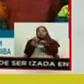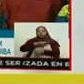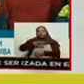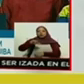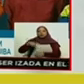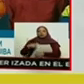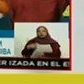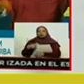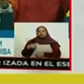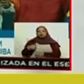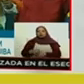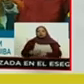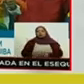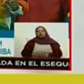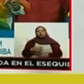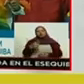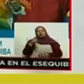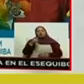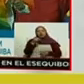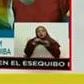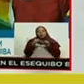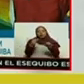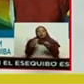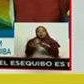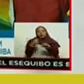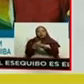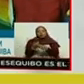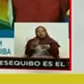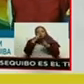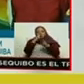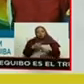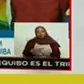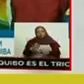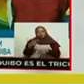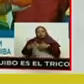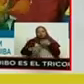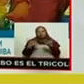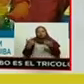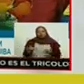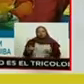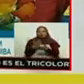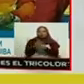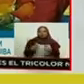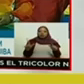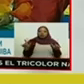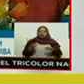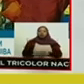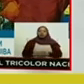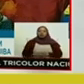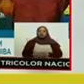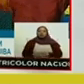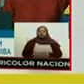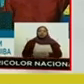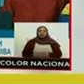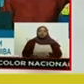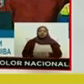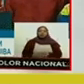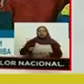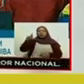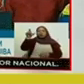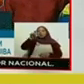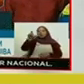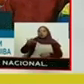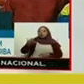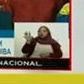surrounding Venezuela, with U.S. gunboats, with 9 U.S. military bases in Colombia,